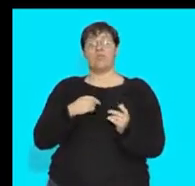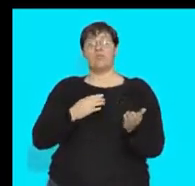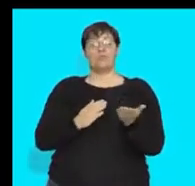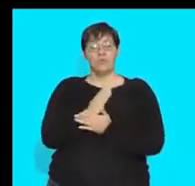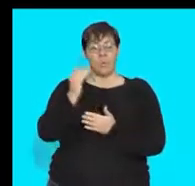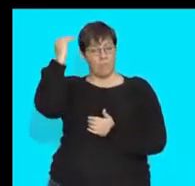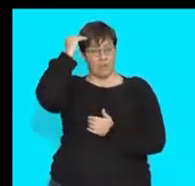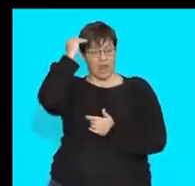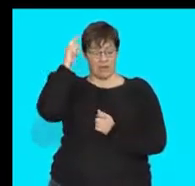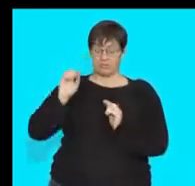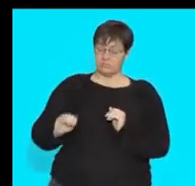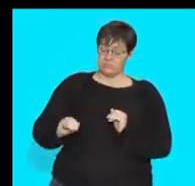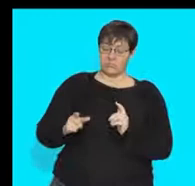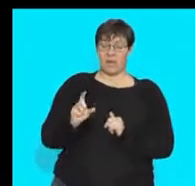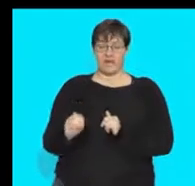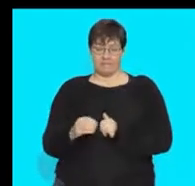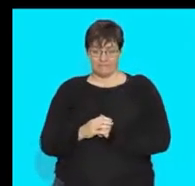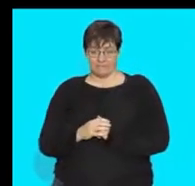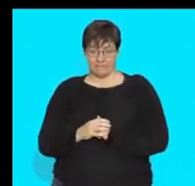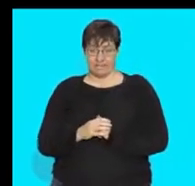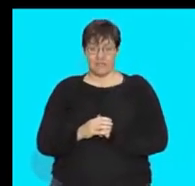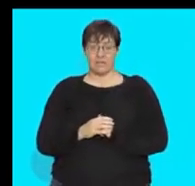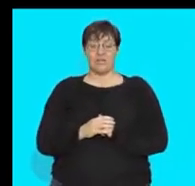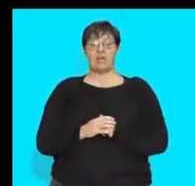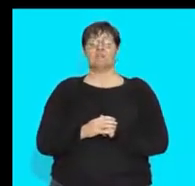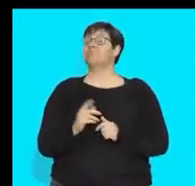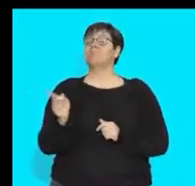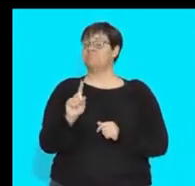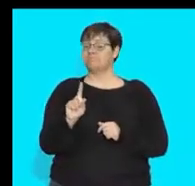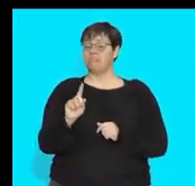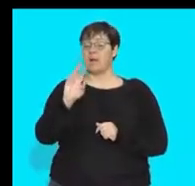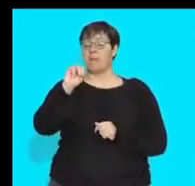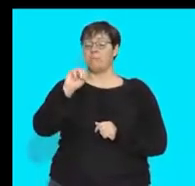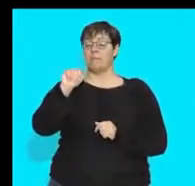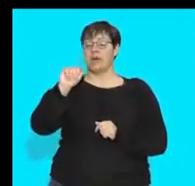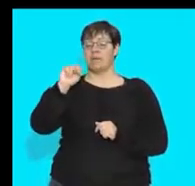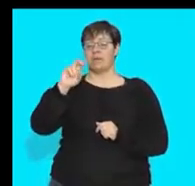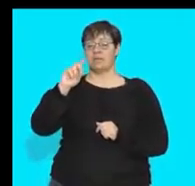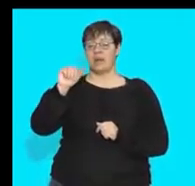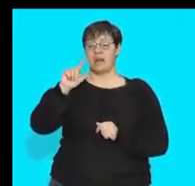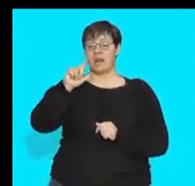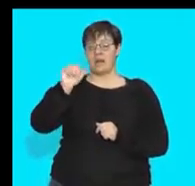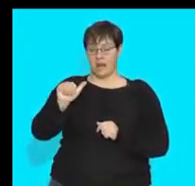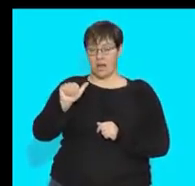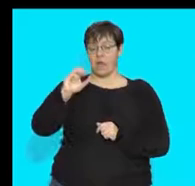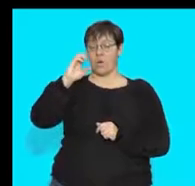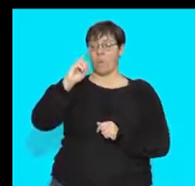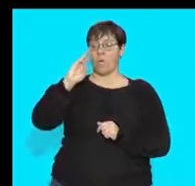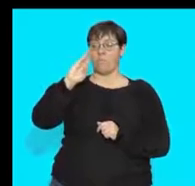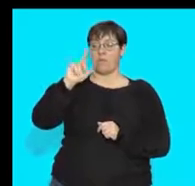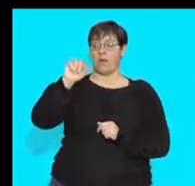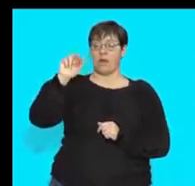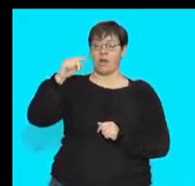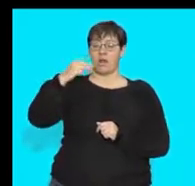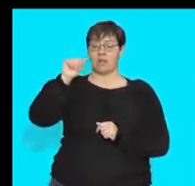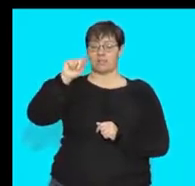brain. And the brain that's going to come into action here is our medulla oblongata, our brain stem. And what